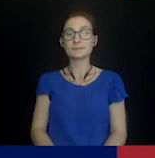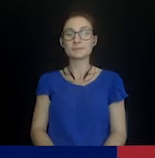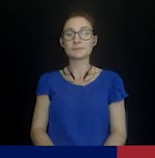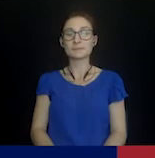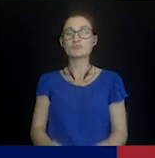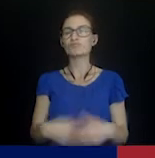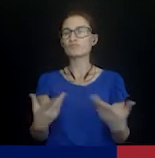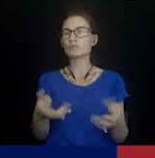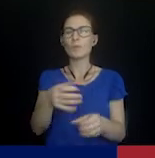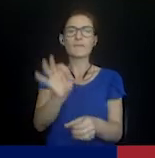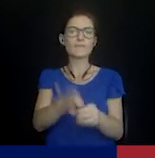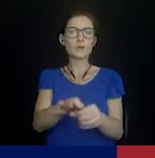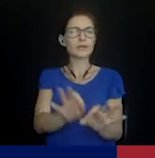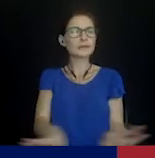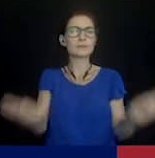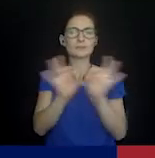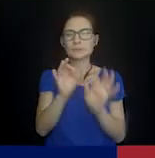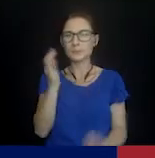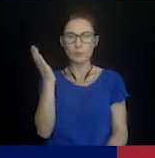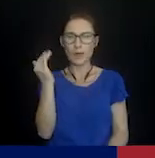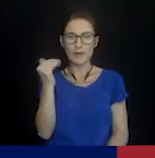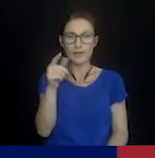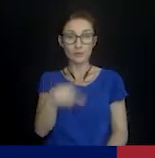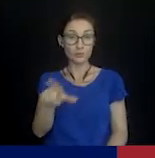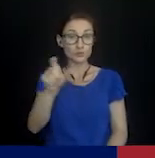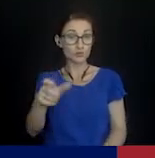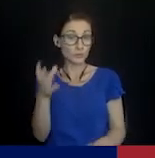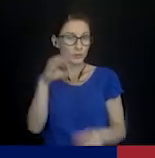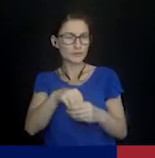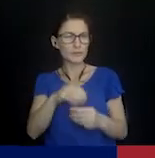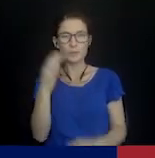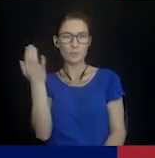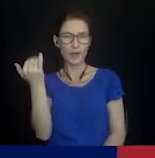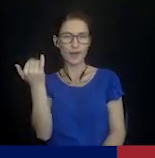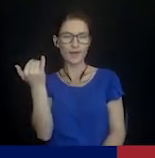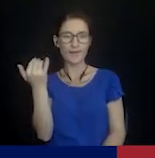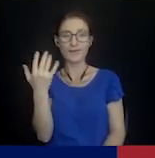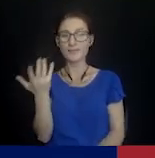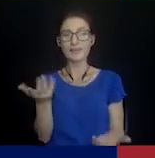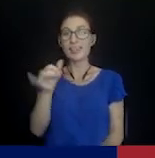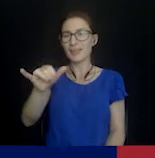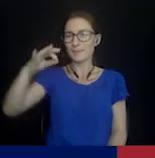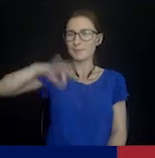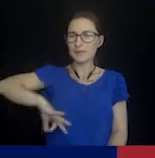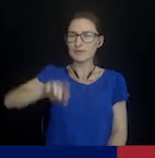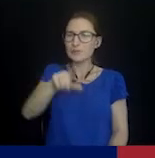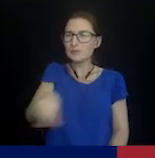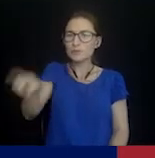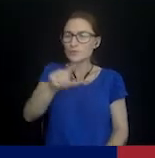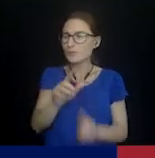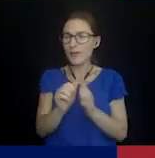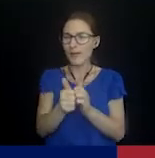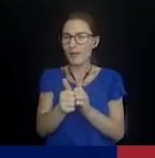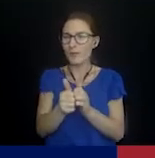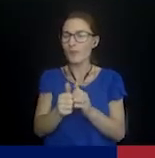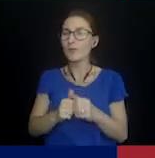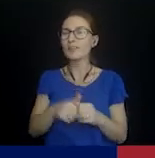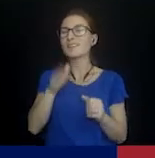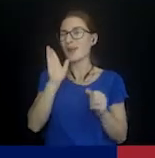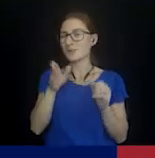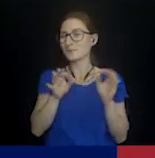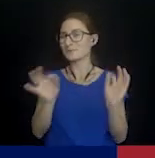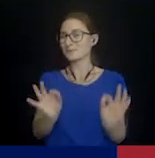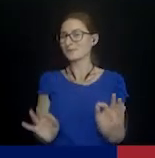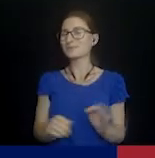So why would voting be important, and why do you need to participate? What's in it for you? If that's what you're wondering, well,